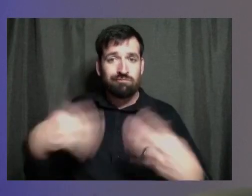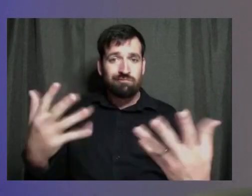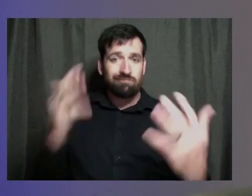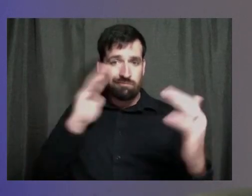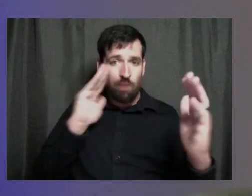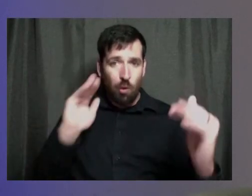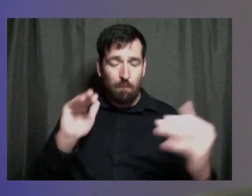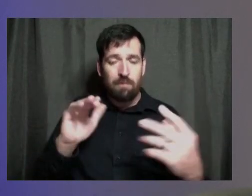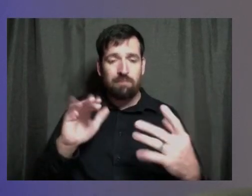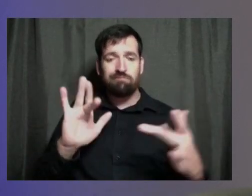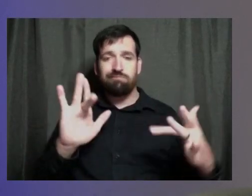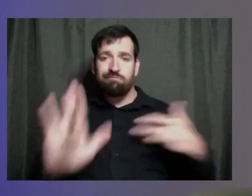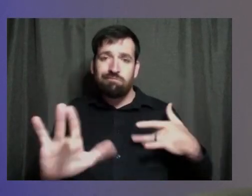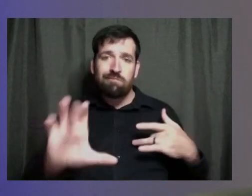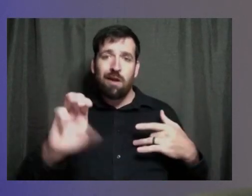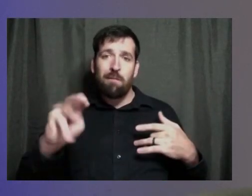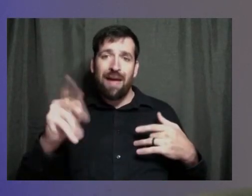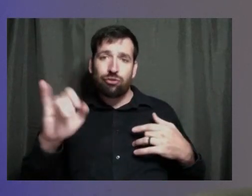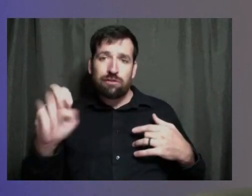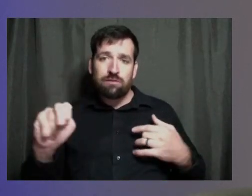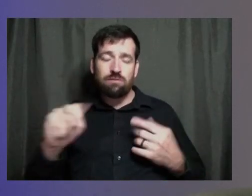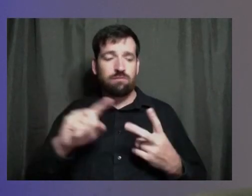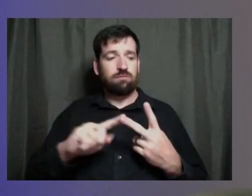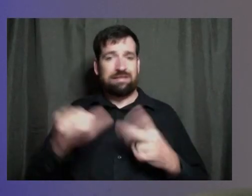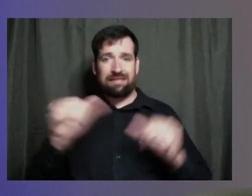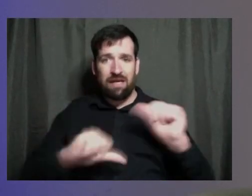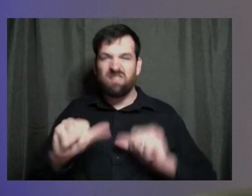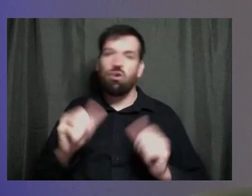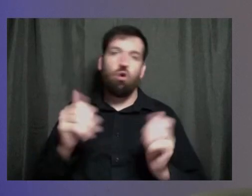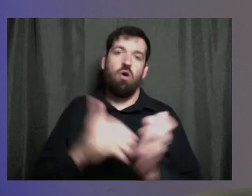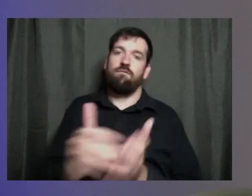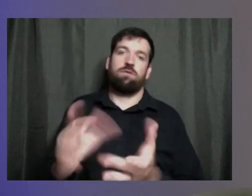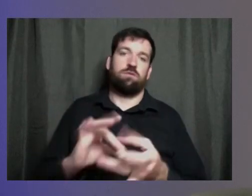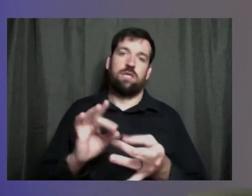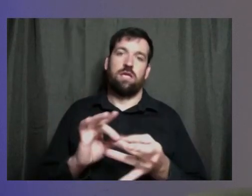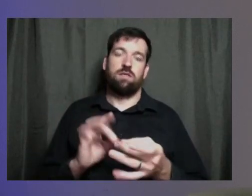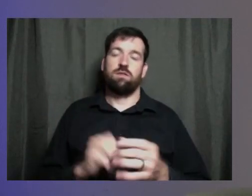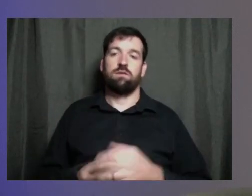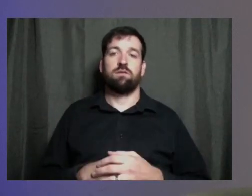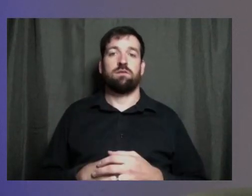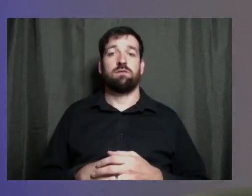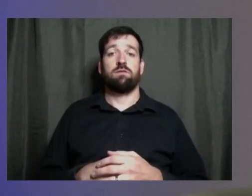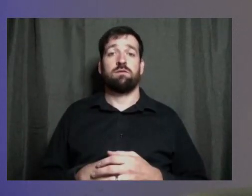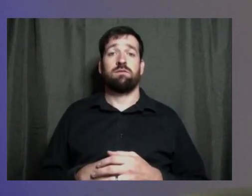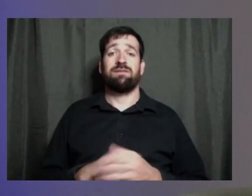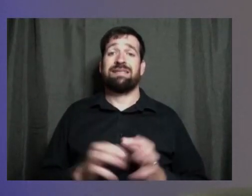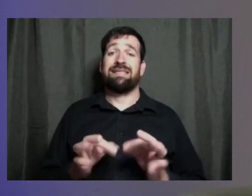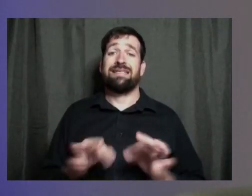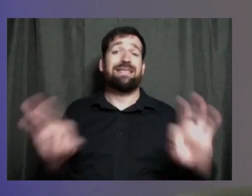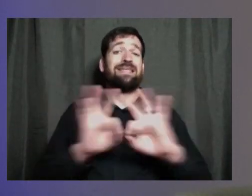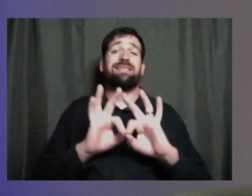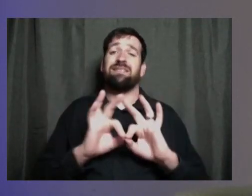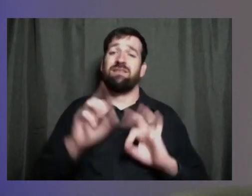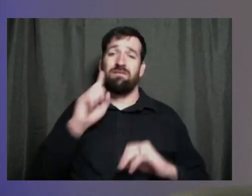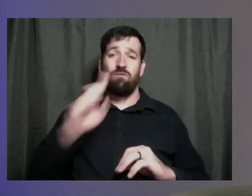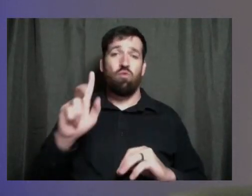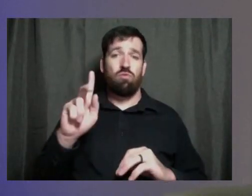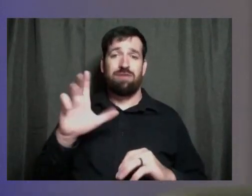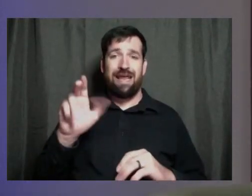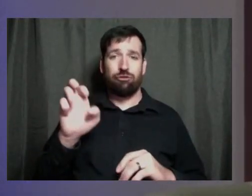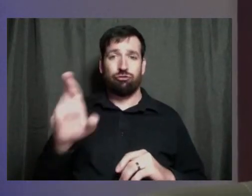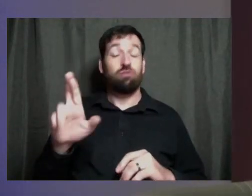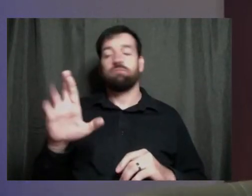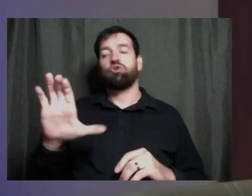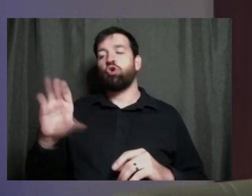compassion and science, we've often said that the key to cancer therapy, or to the COVID therapy,